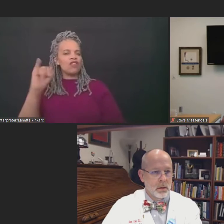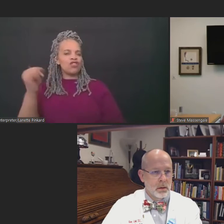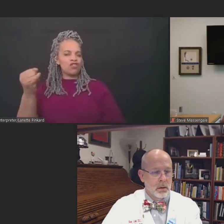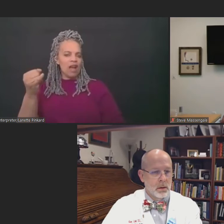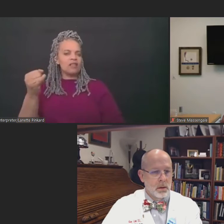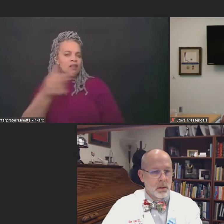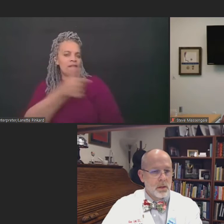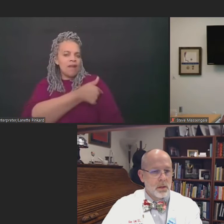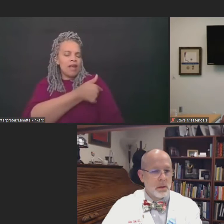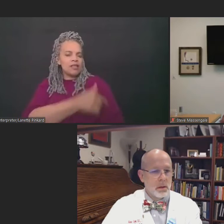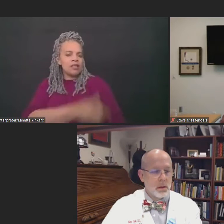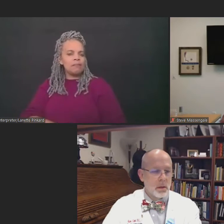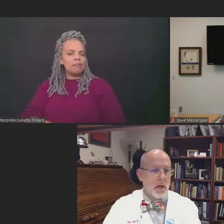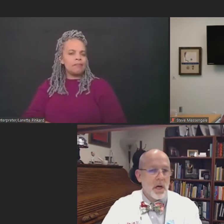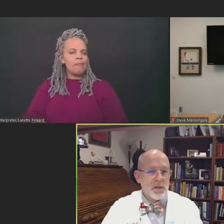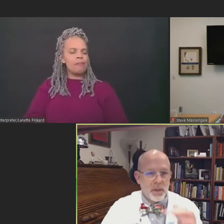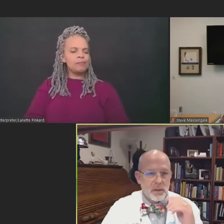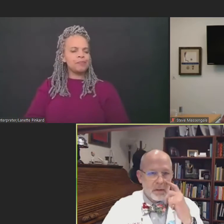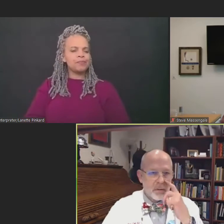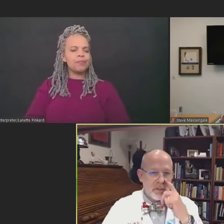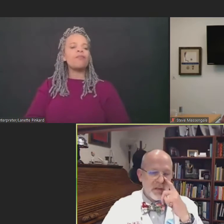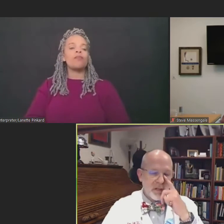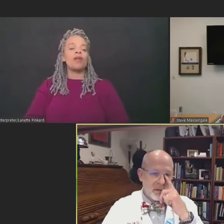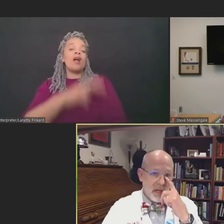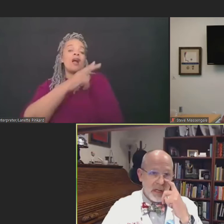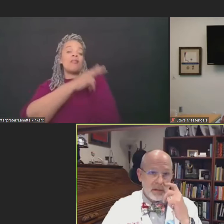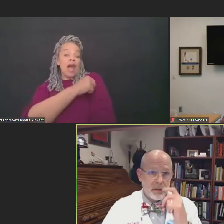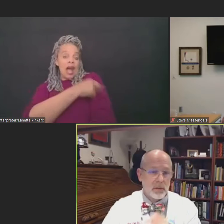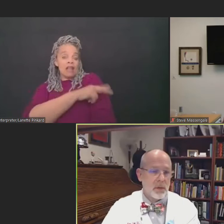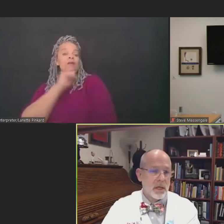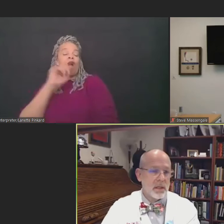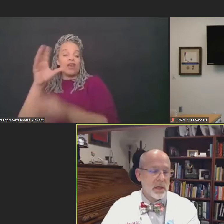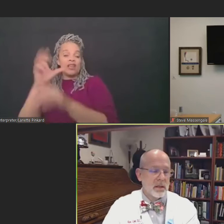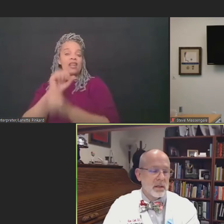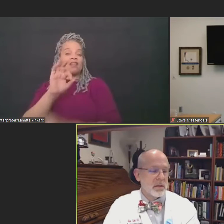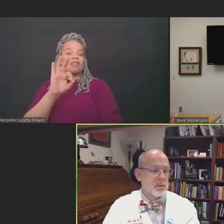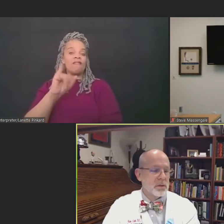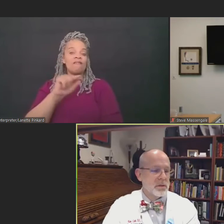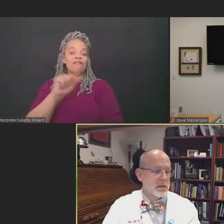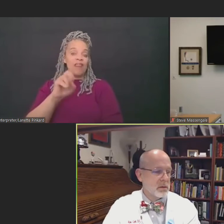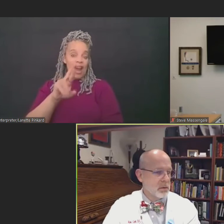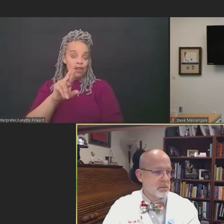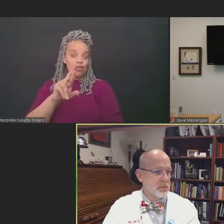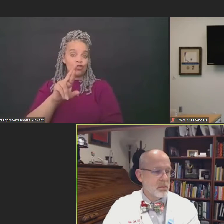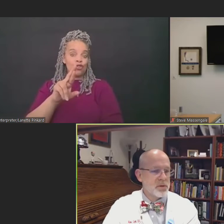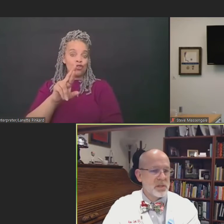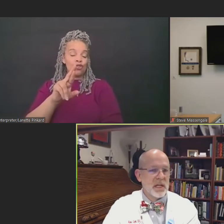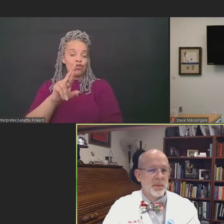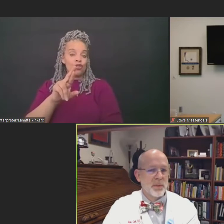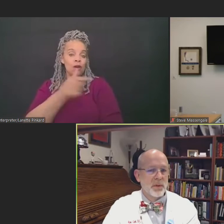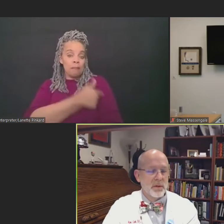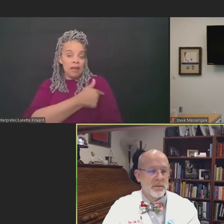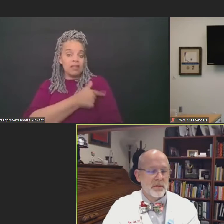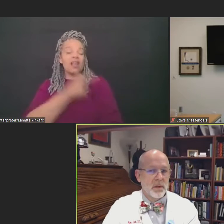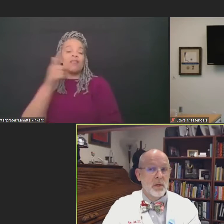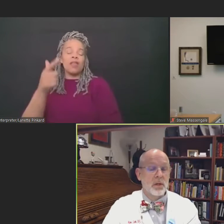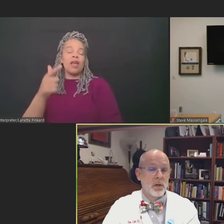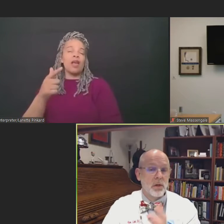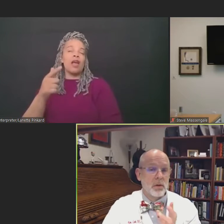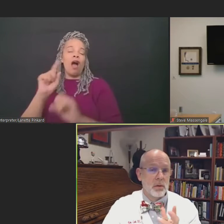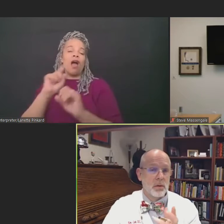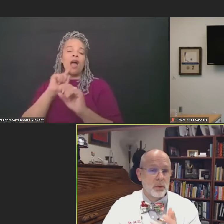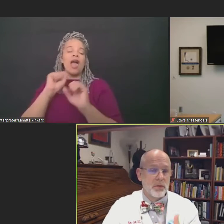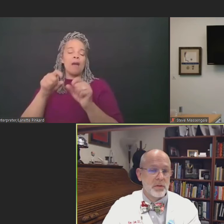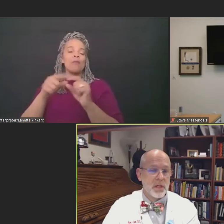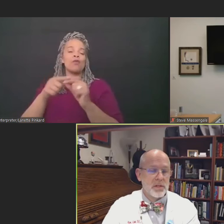well. The hospitals are receiving the Pfizer right now. They're the ones that are most capable of the